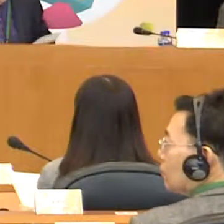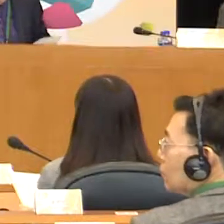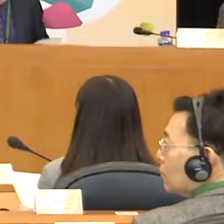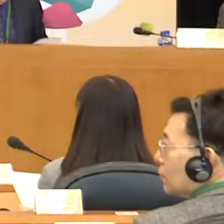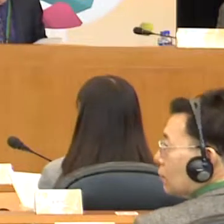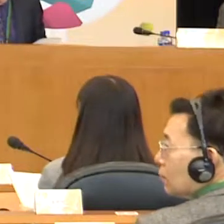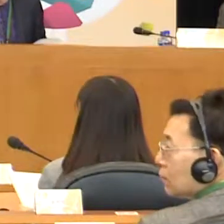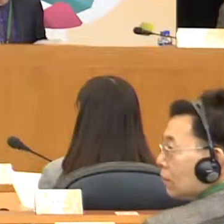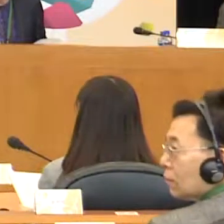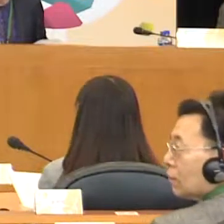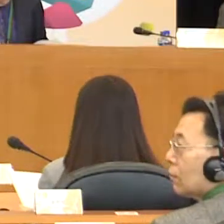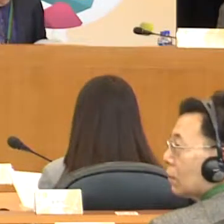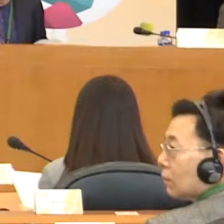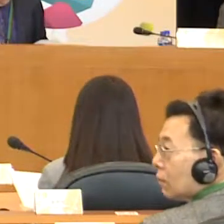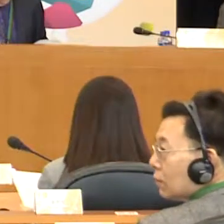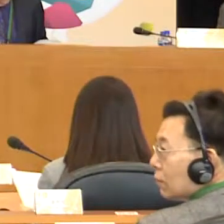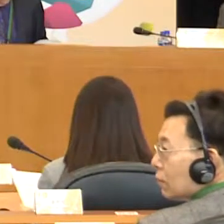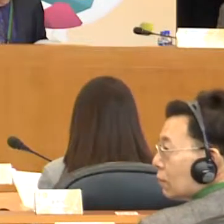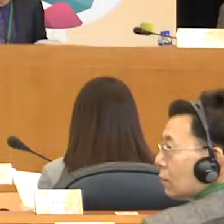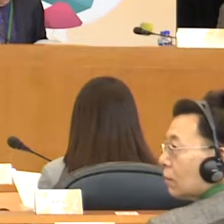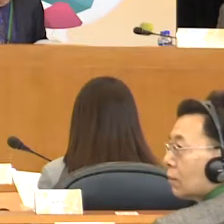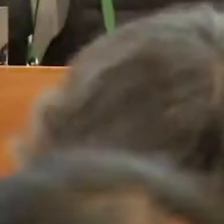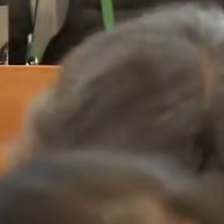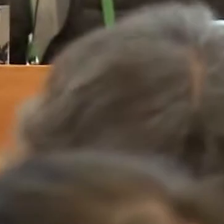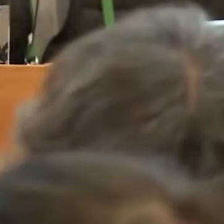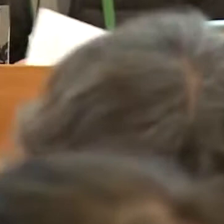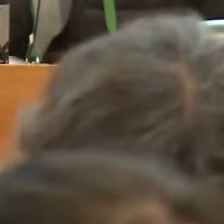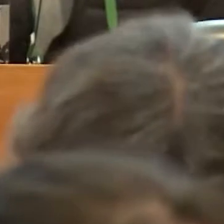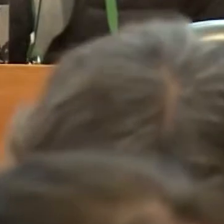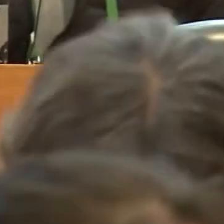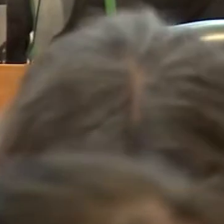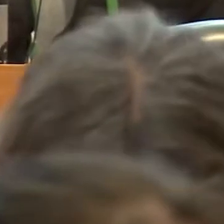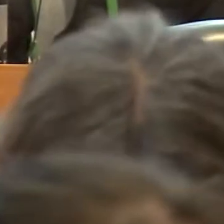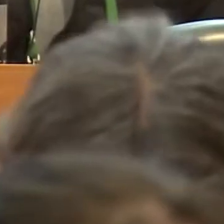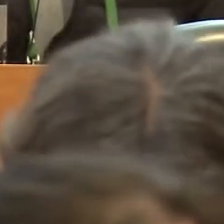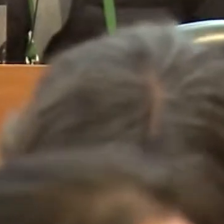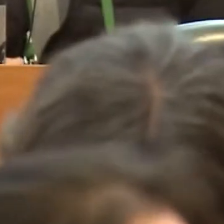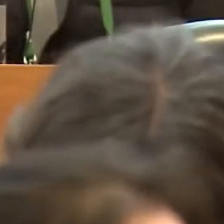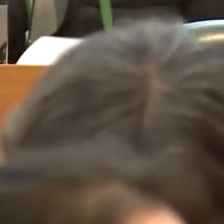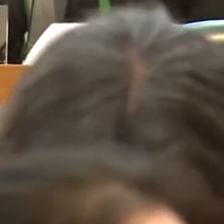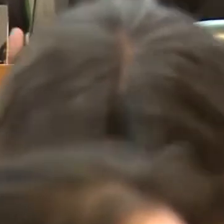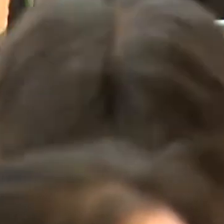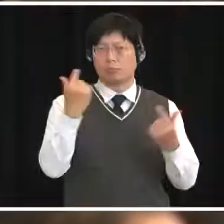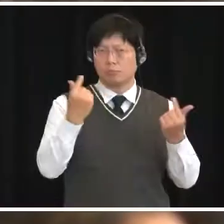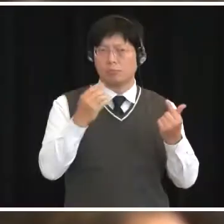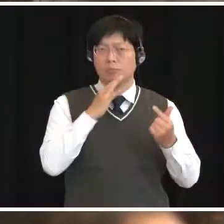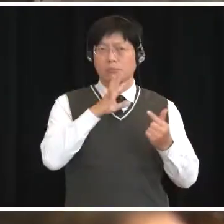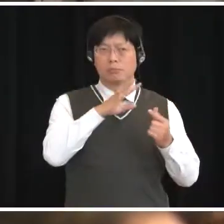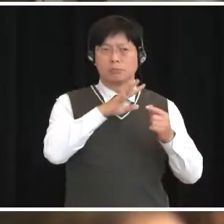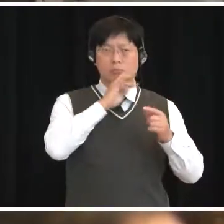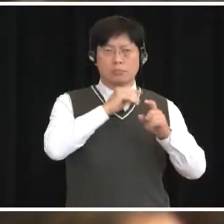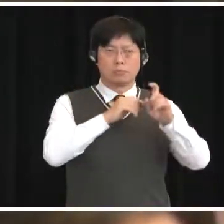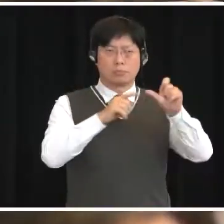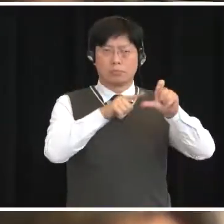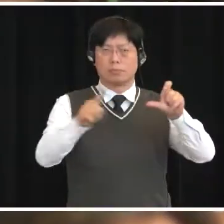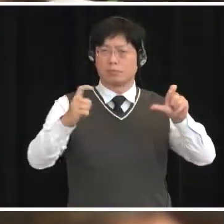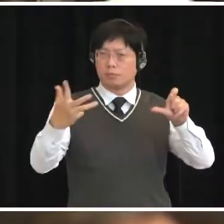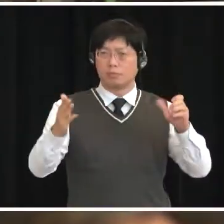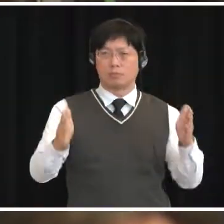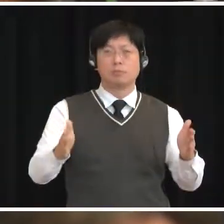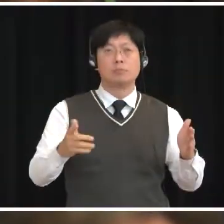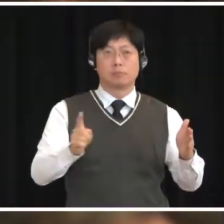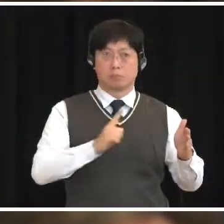Suicide rate in recent years, indeed, among teenagers, especially those aged between 15